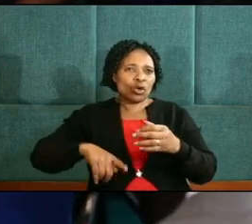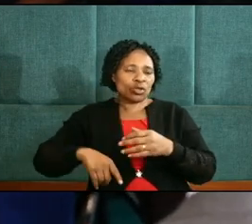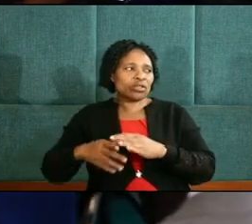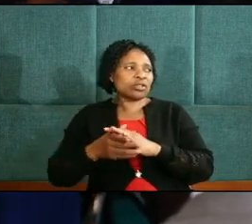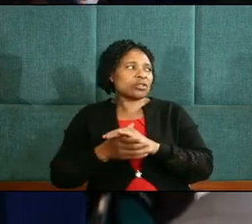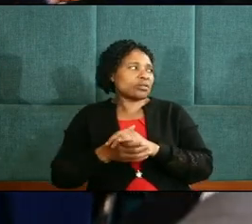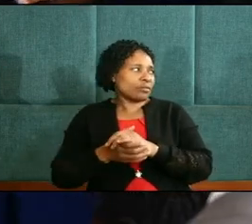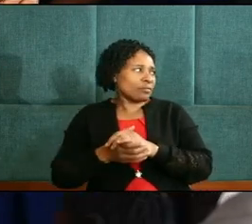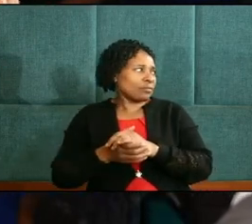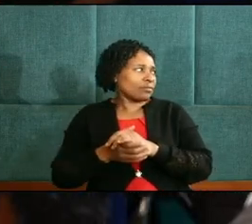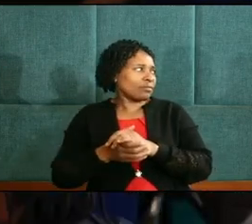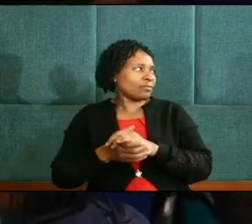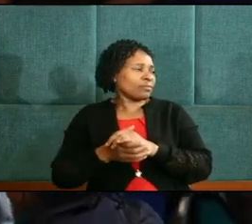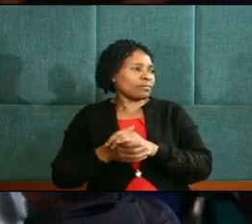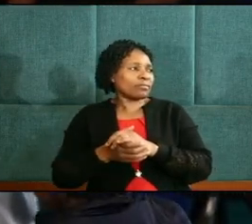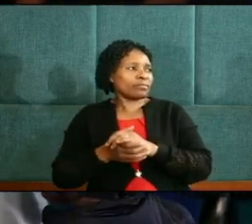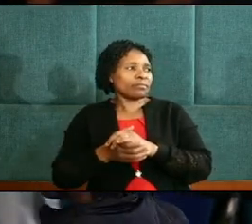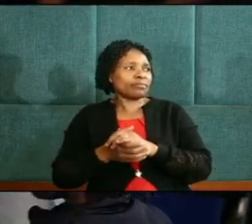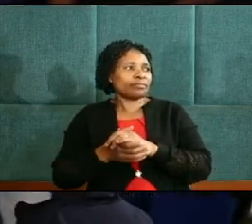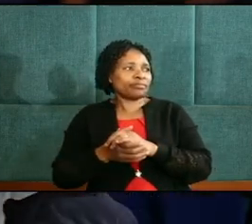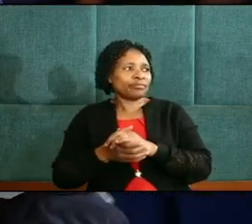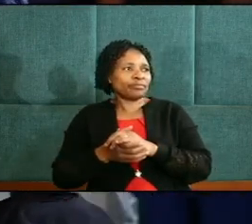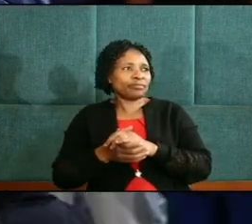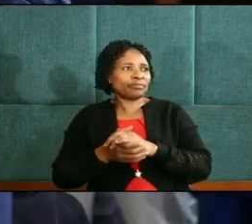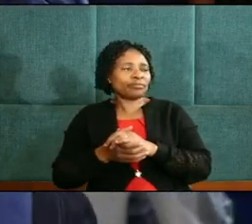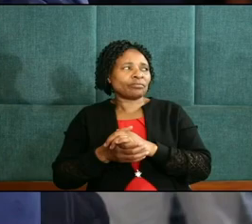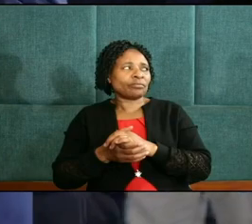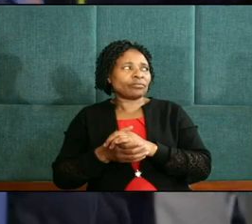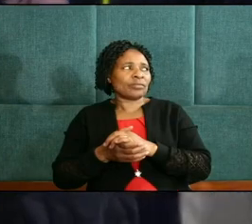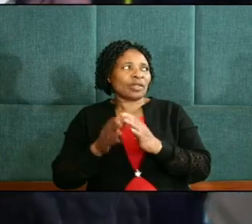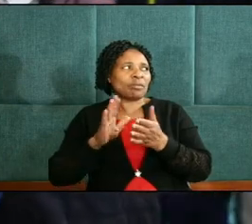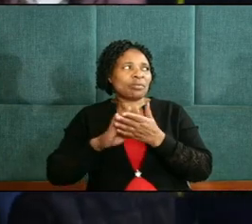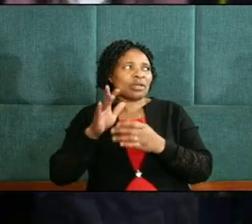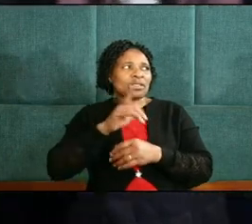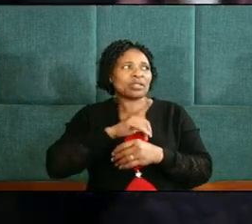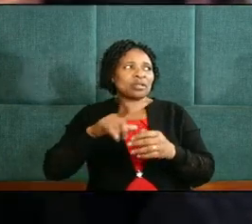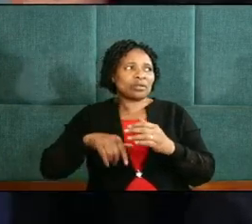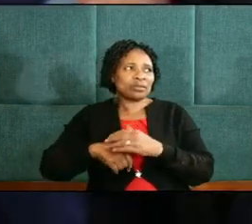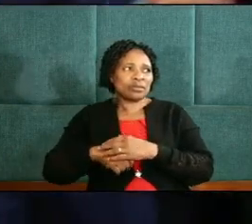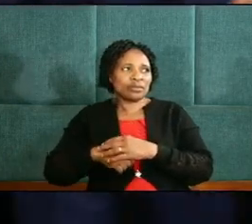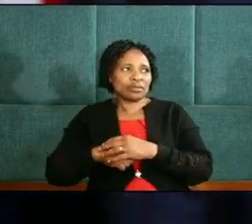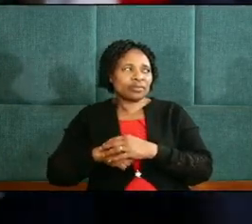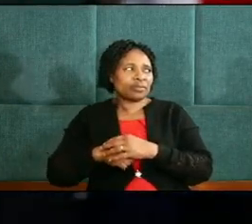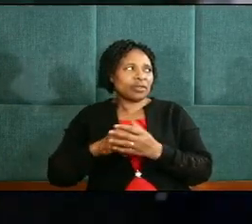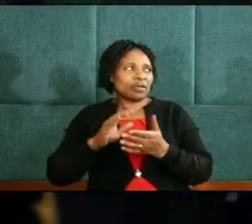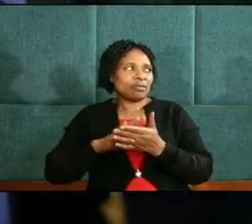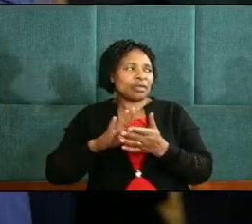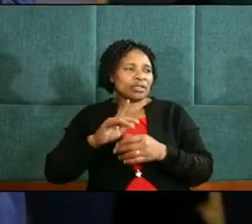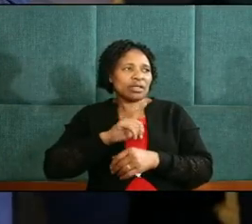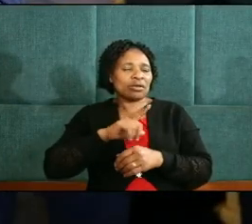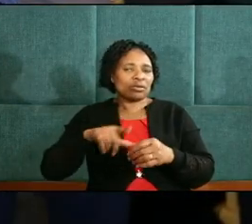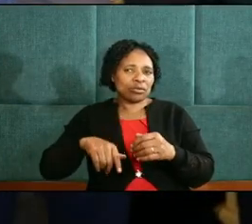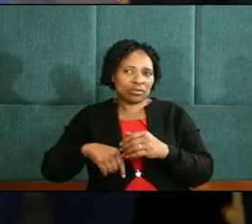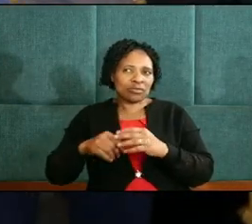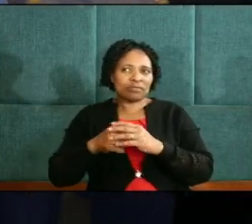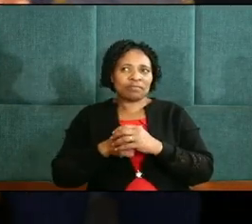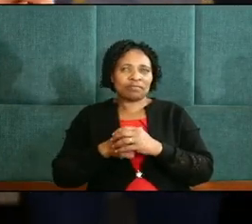Praise the Lord, praise the Lord, praise the Lord, praise the Lord, praise the Lord, praise the Lord. Dear